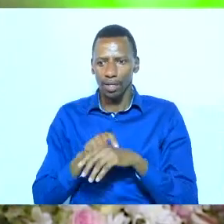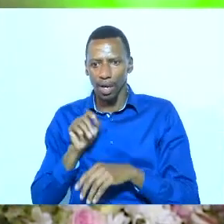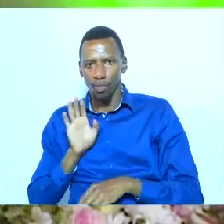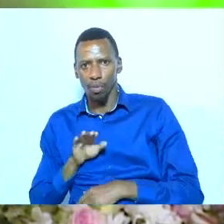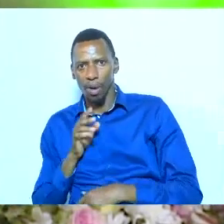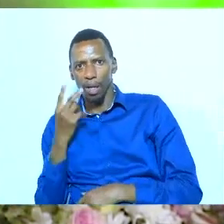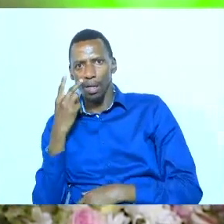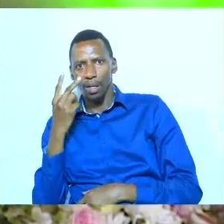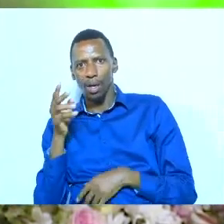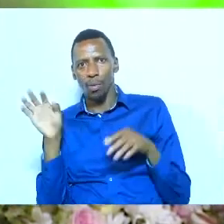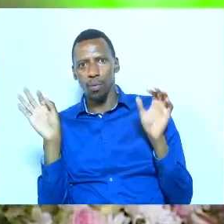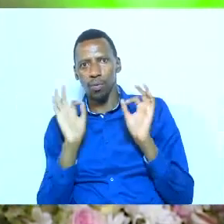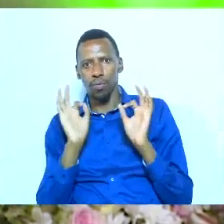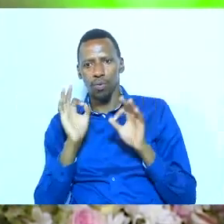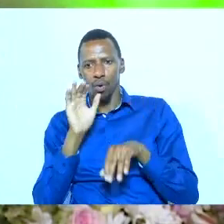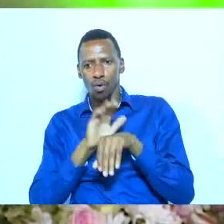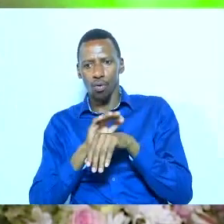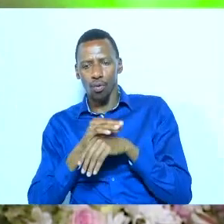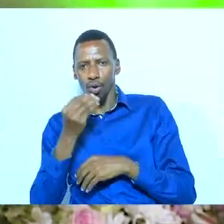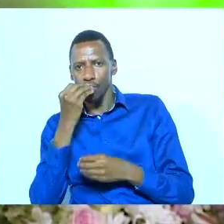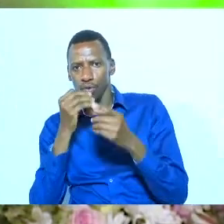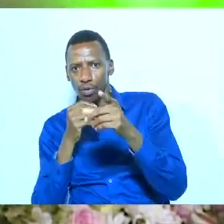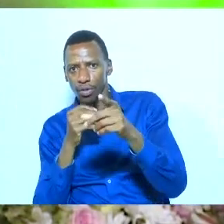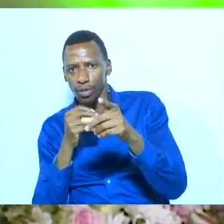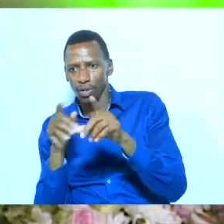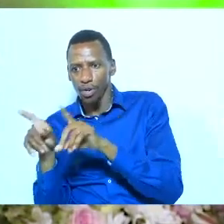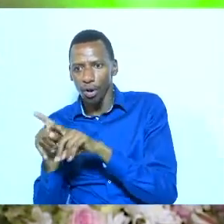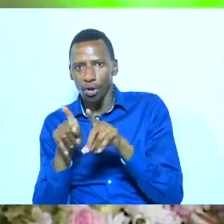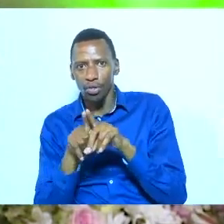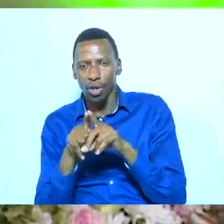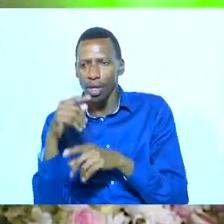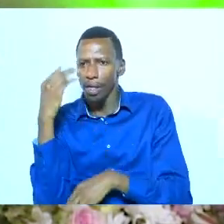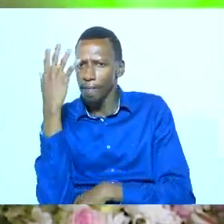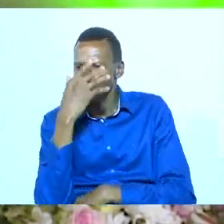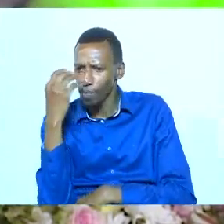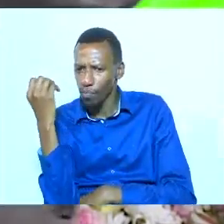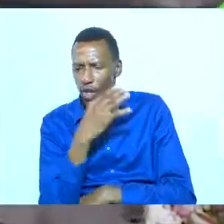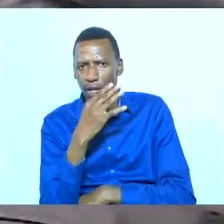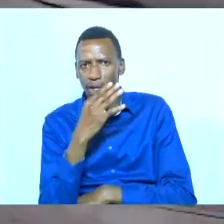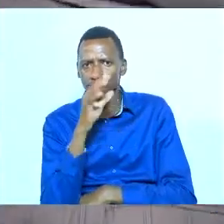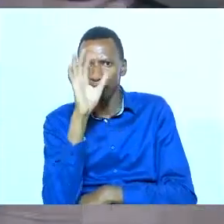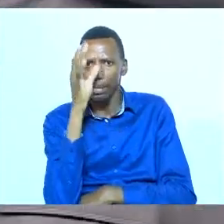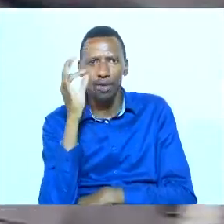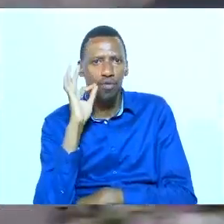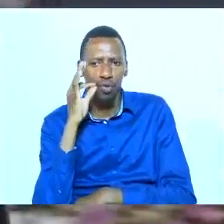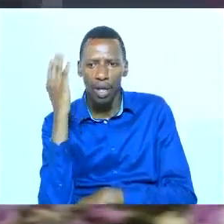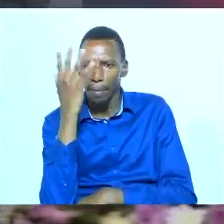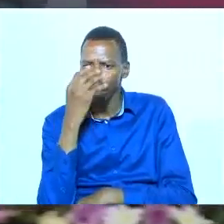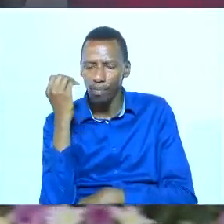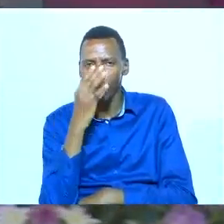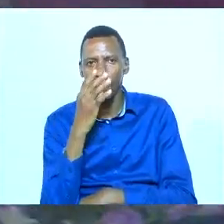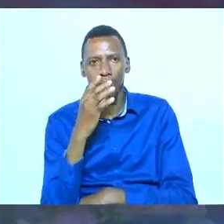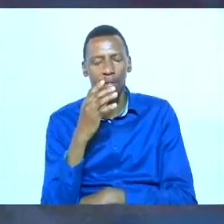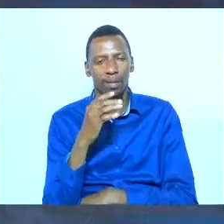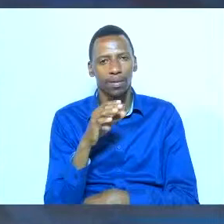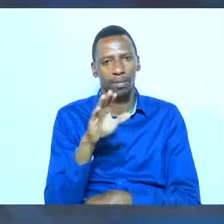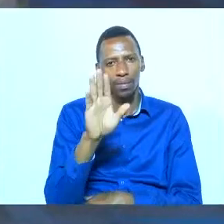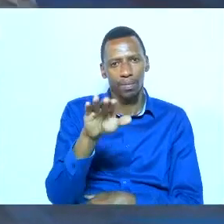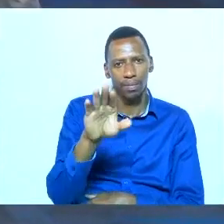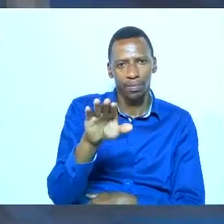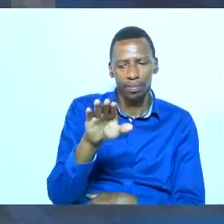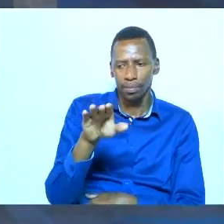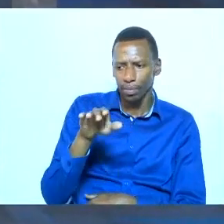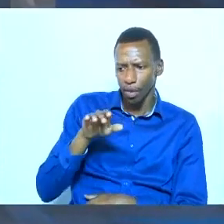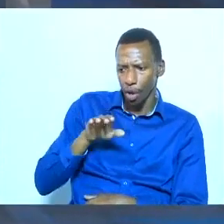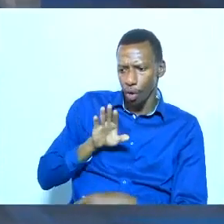for food, not only that, and that it was delight to the eyes. Always